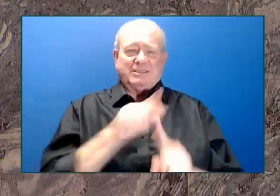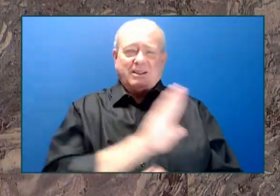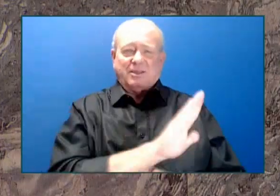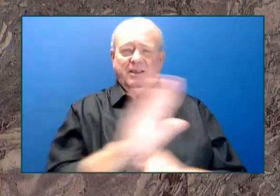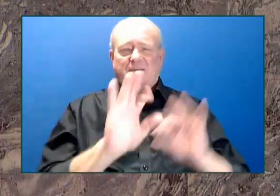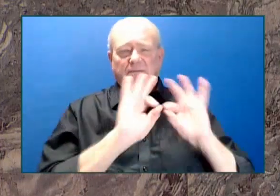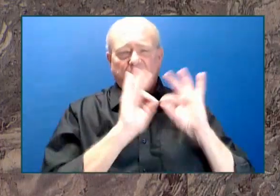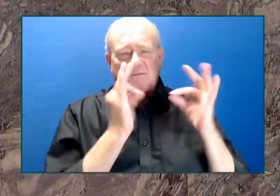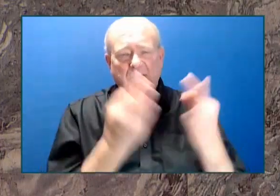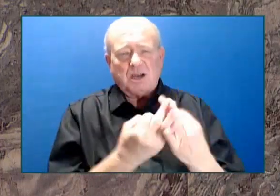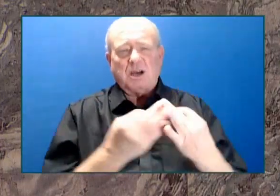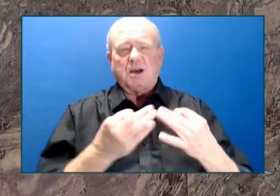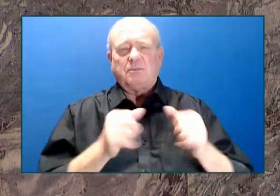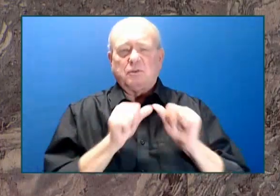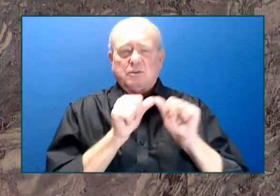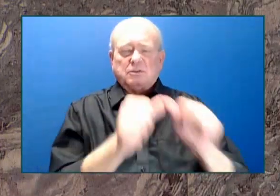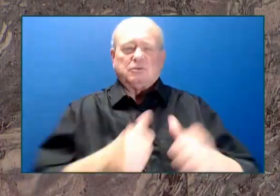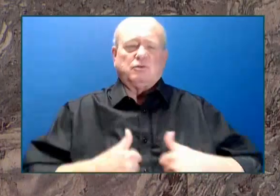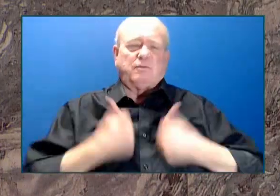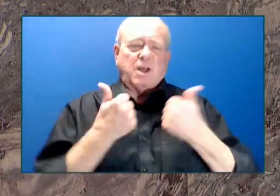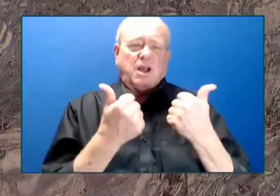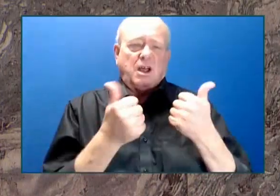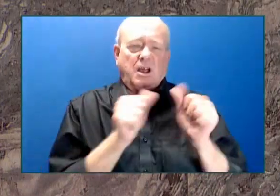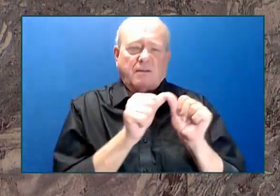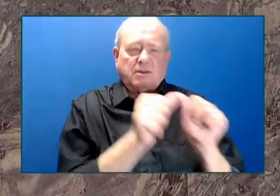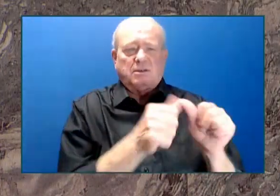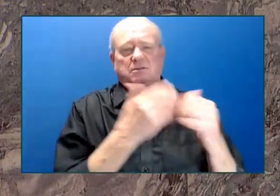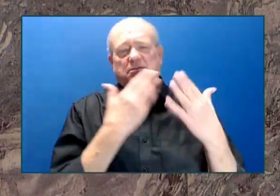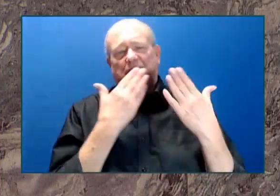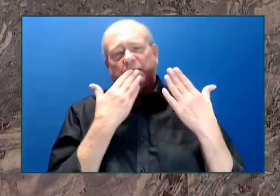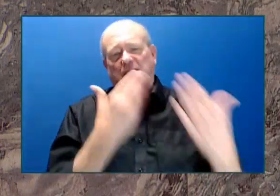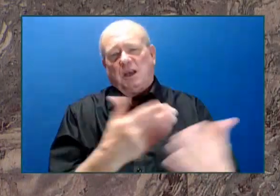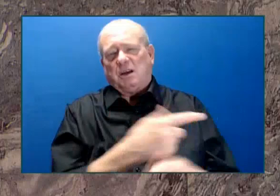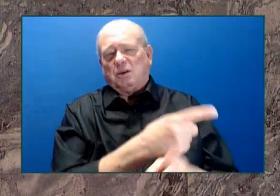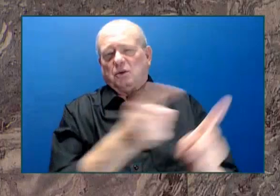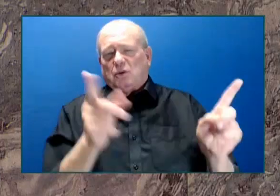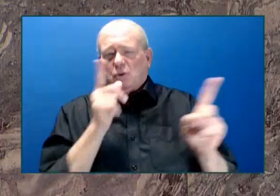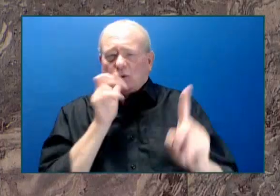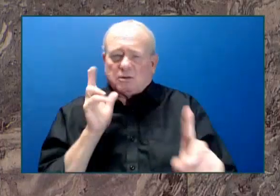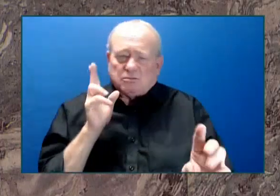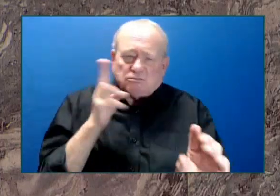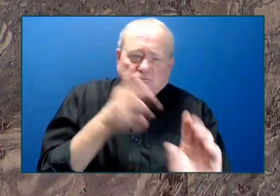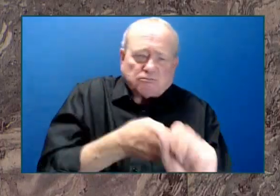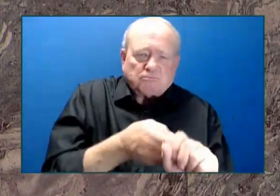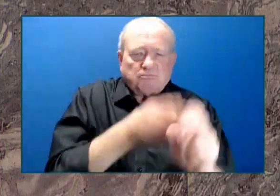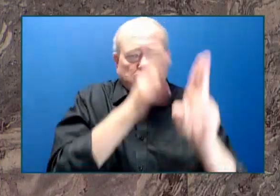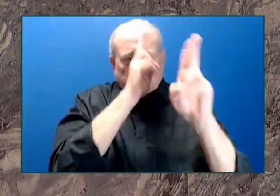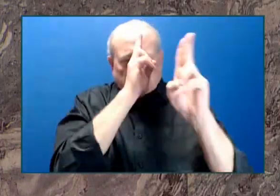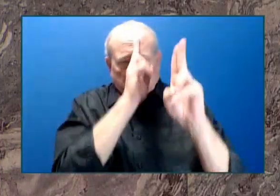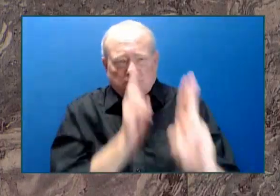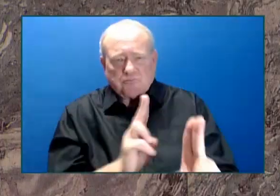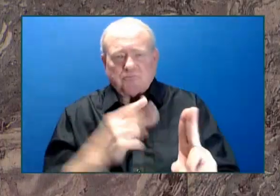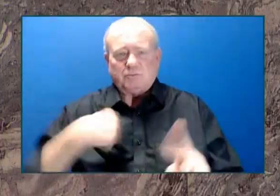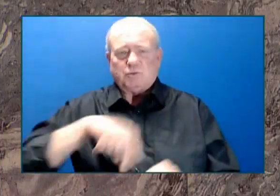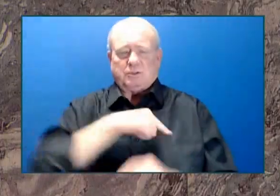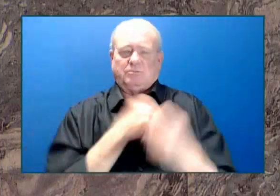families, and friends, survivors, and loved ones. We stand with you, remembering those we have lost.